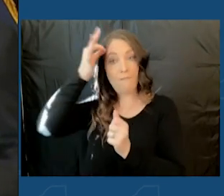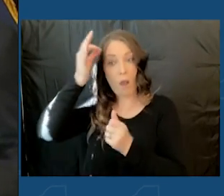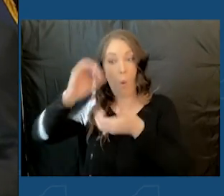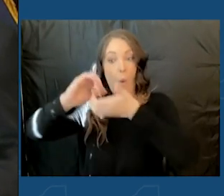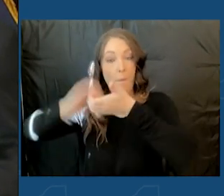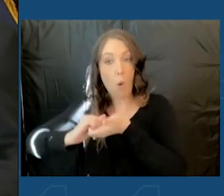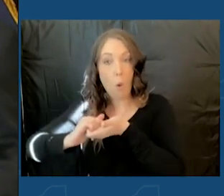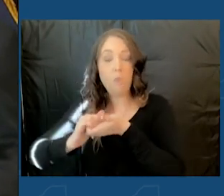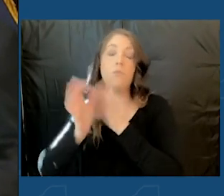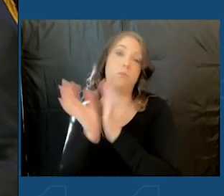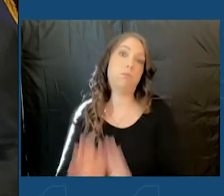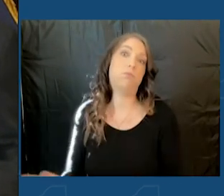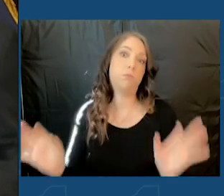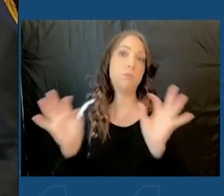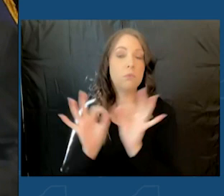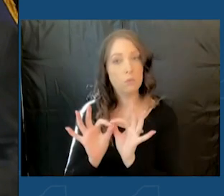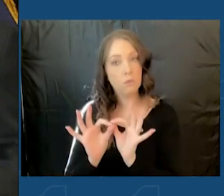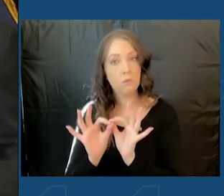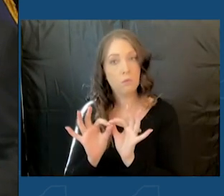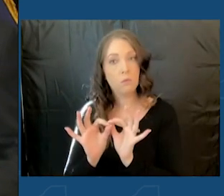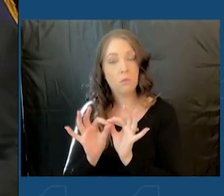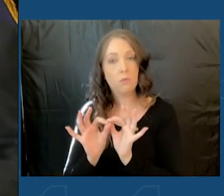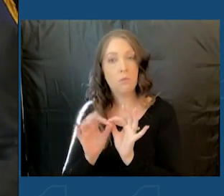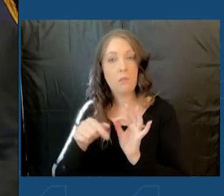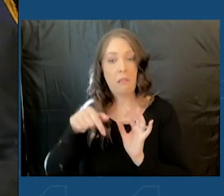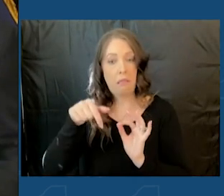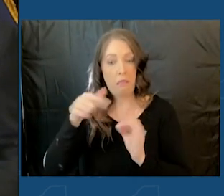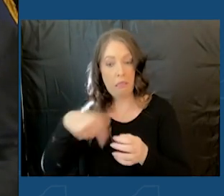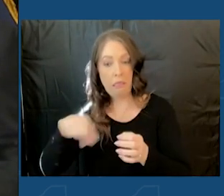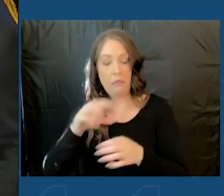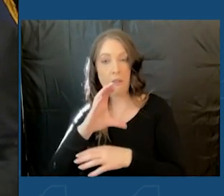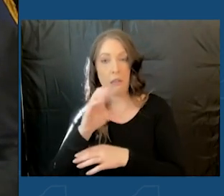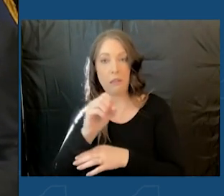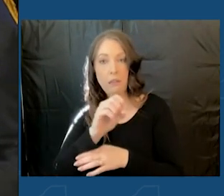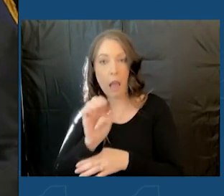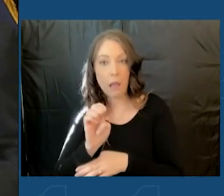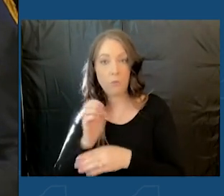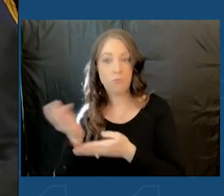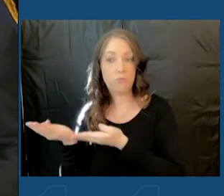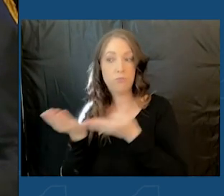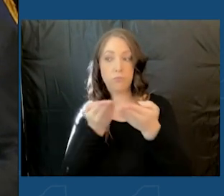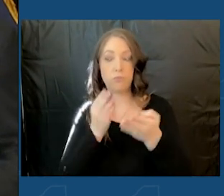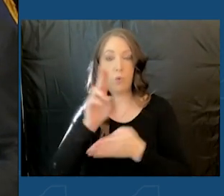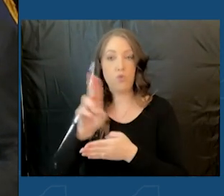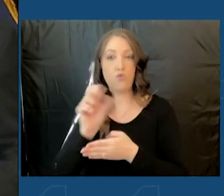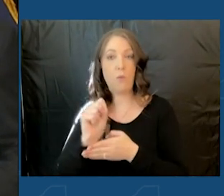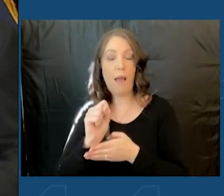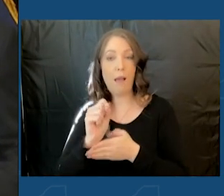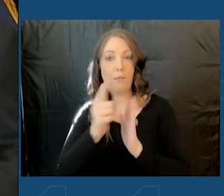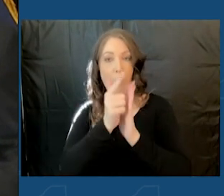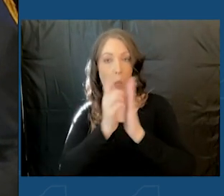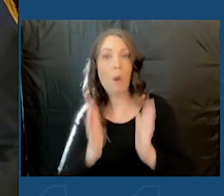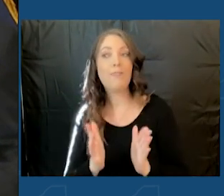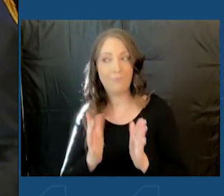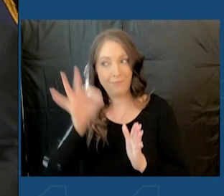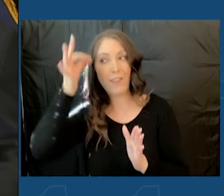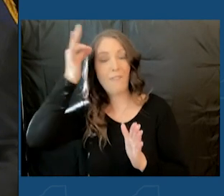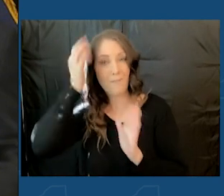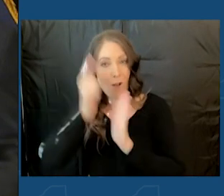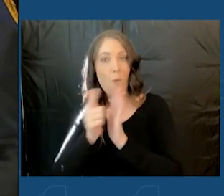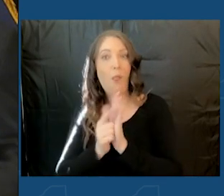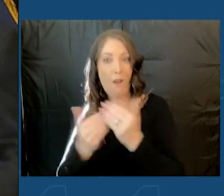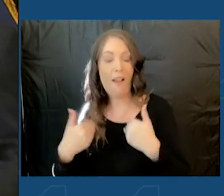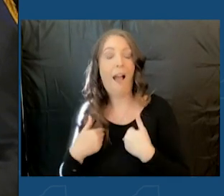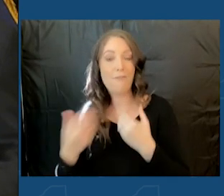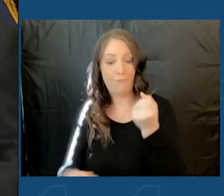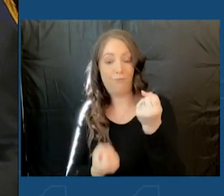important. You take these cases to U.S. attorneys, and you have federal laws to back you up, and now we've made a real difference. So we're